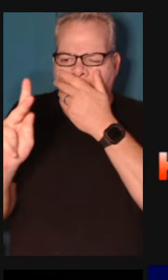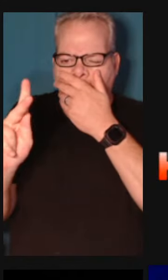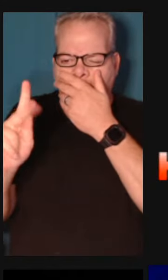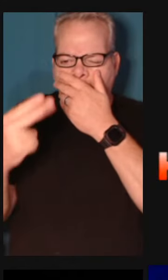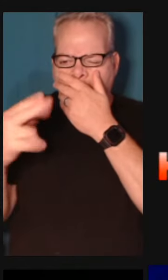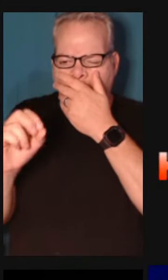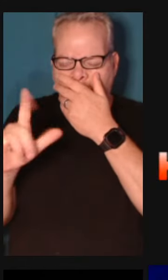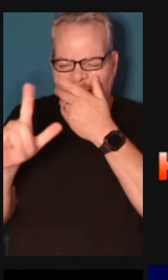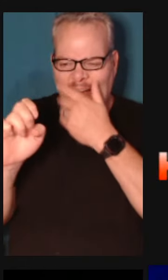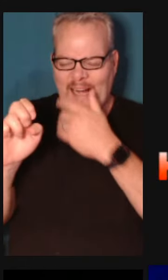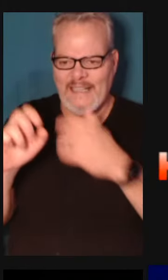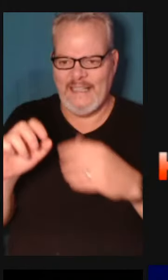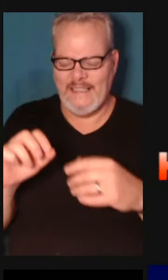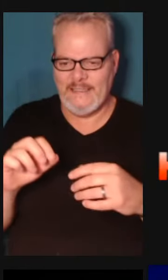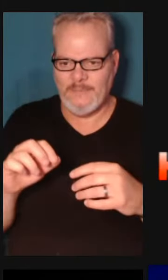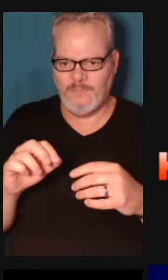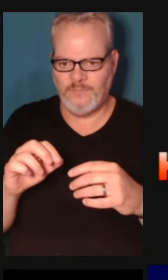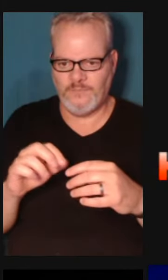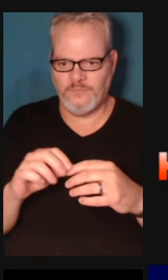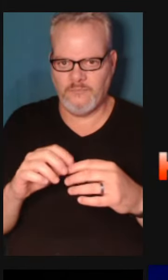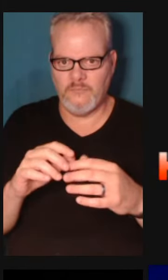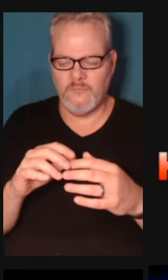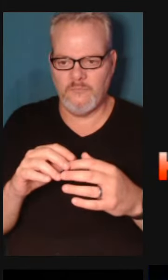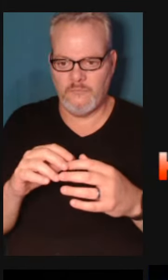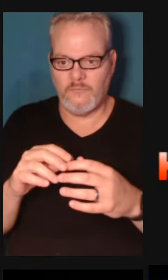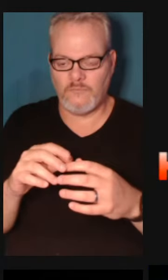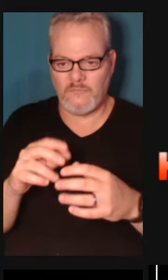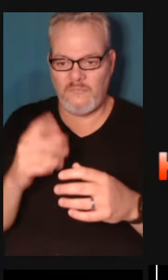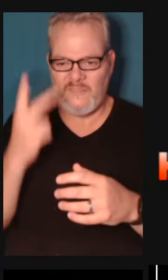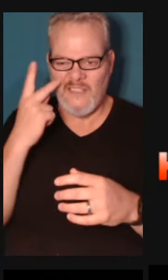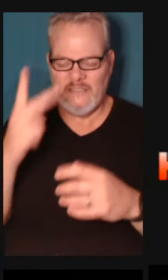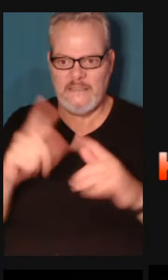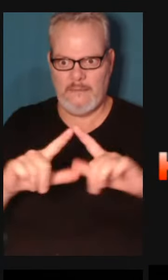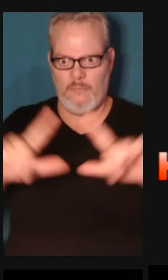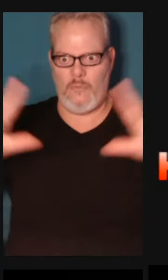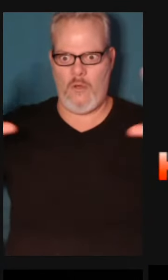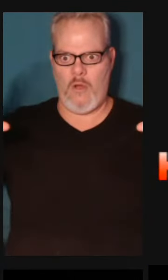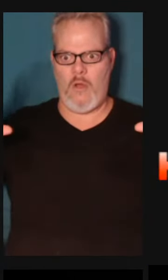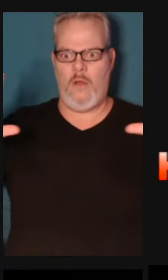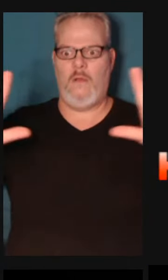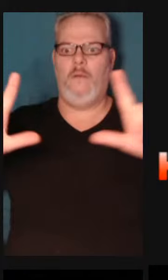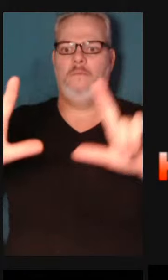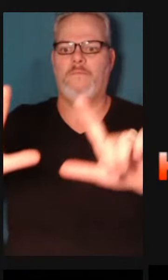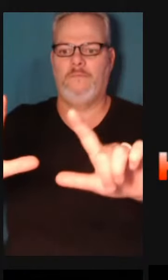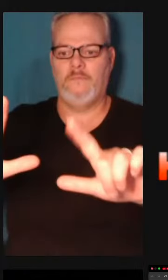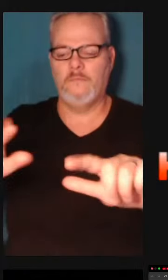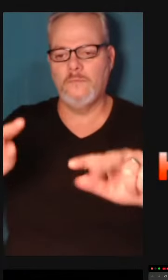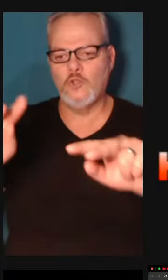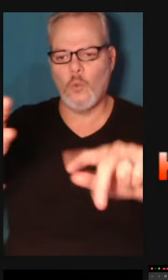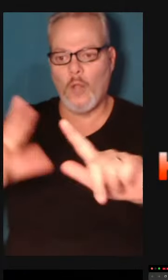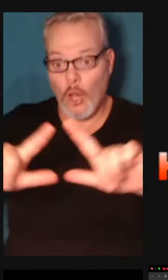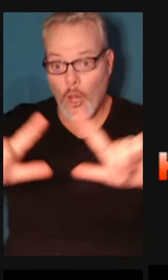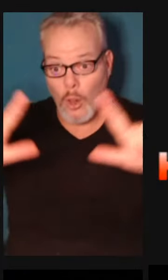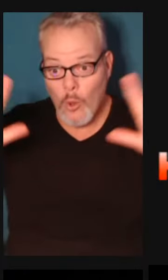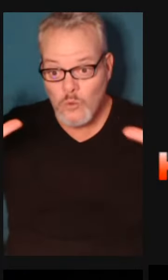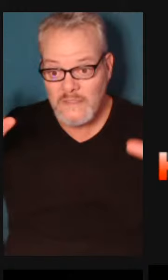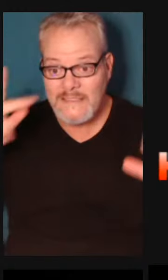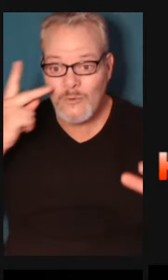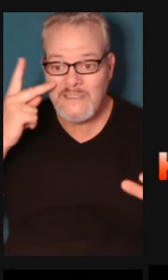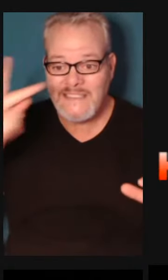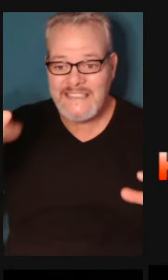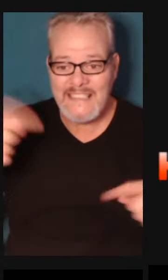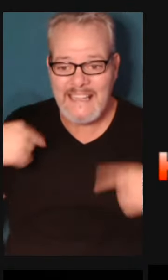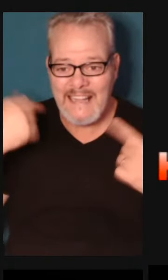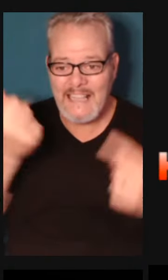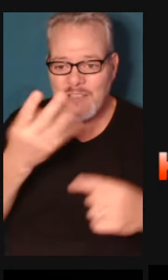releasing some heat there along that margin, and a little bit more broadly here in the foreground. So let's look more closely at just the last couple of days